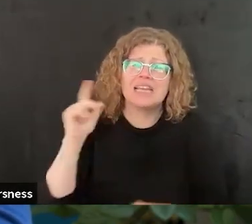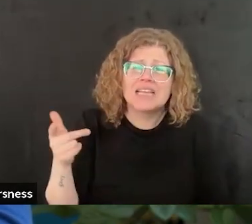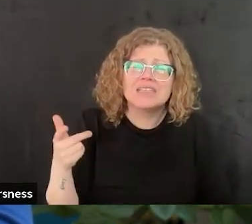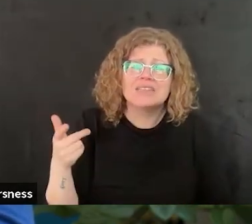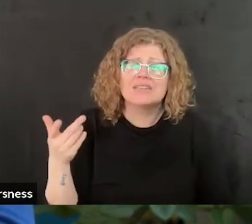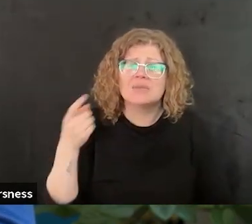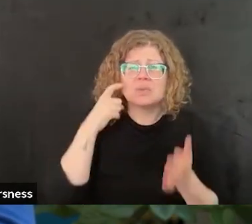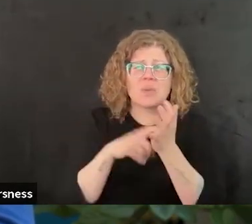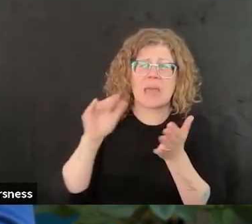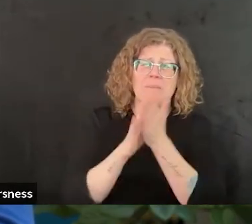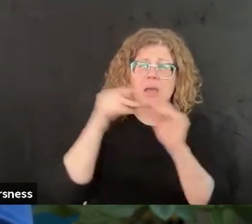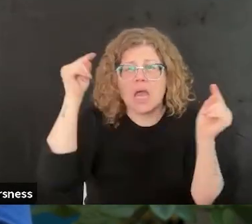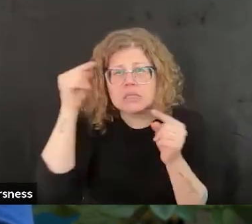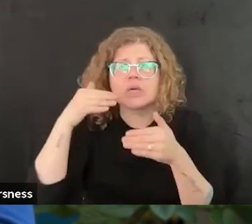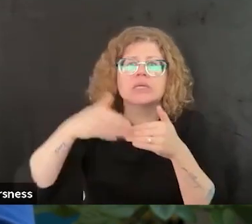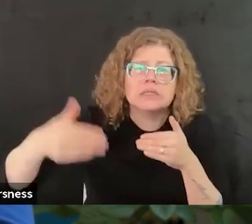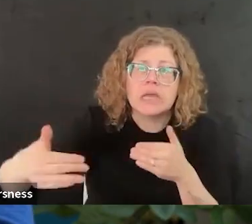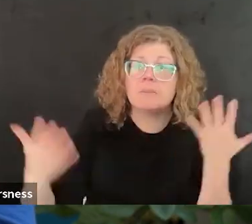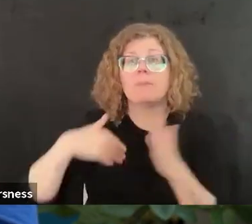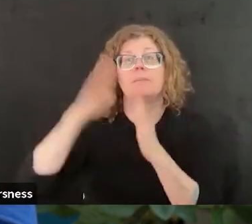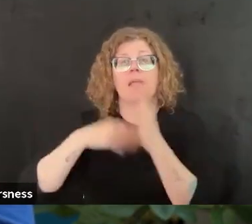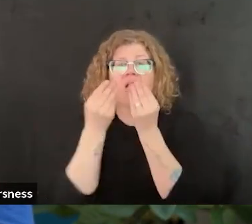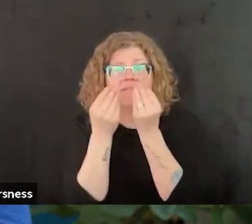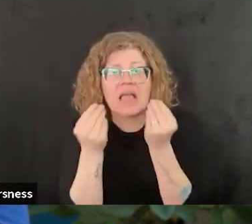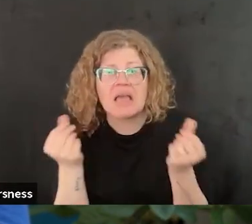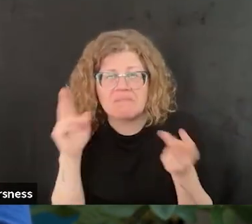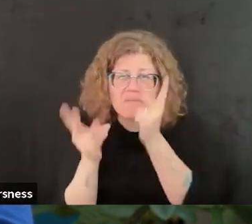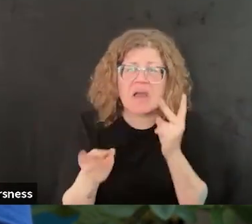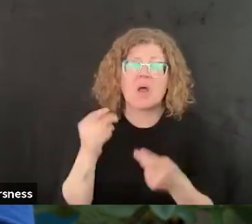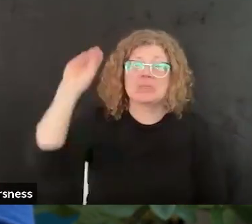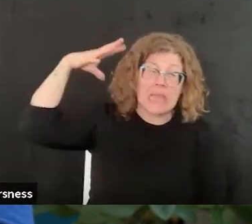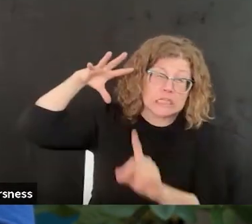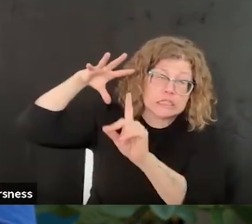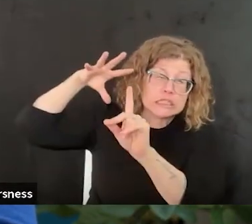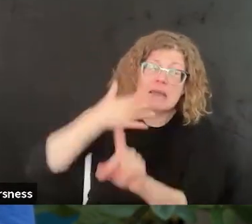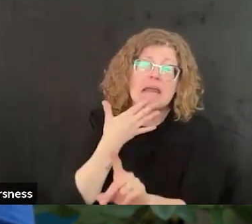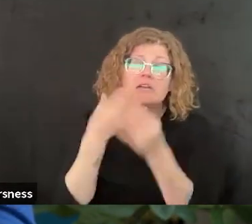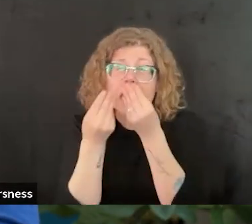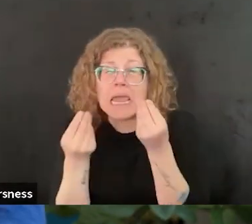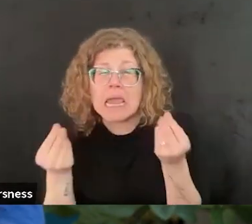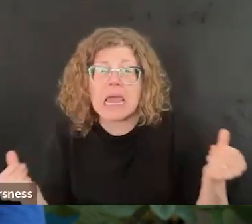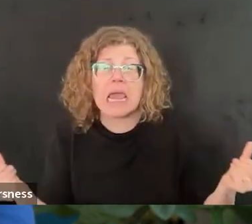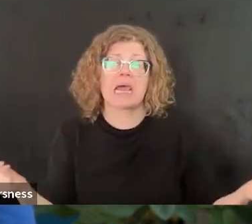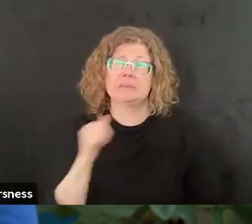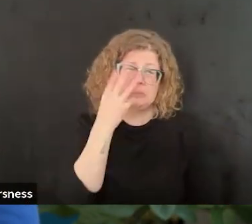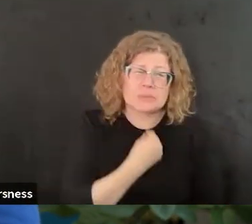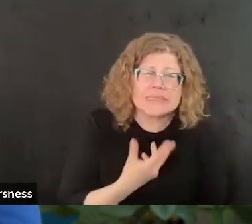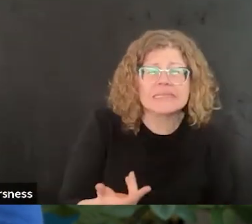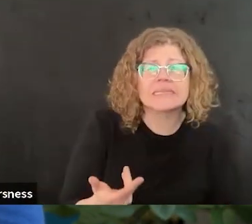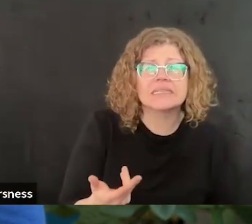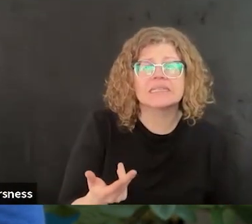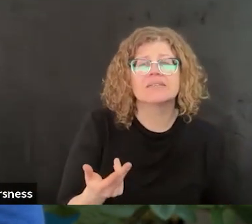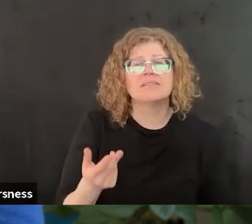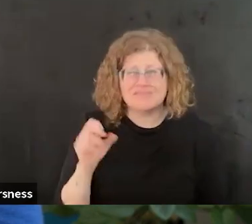then 10 years down the line, you're giving somebody else a problem where the paint won't last that long, or the sun shines on it and it's fading, and you